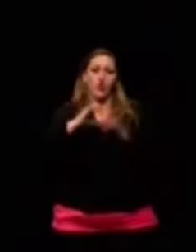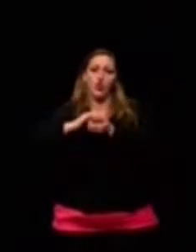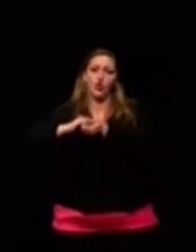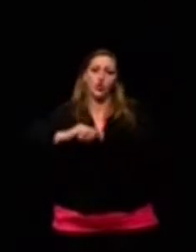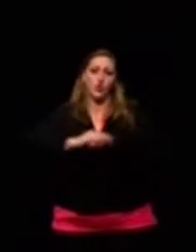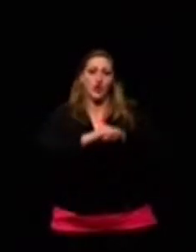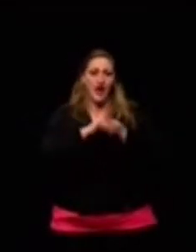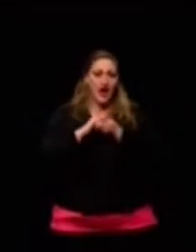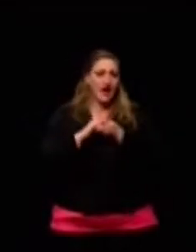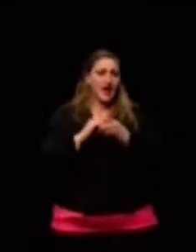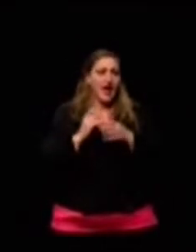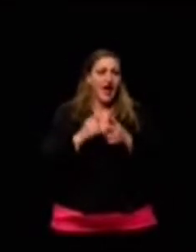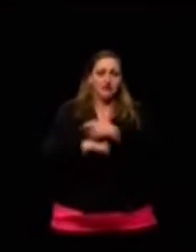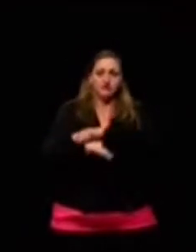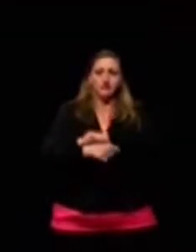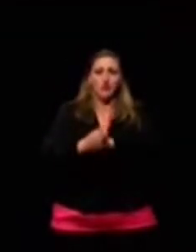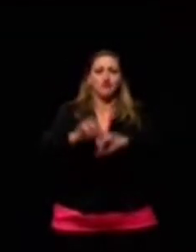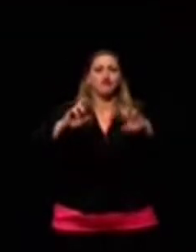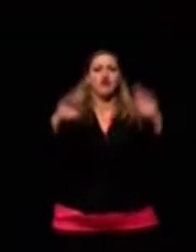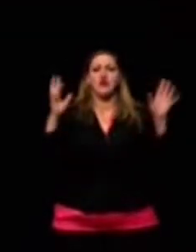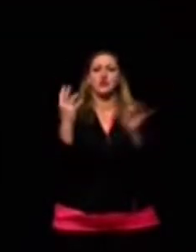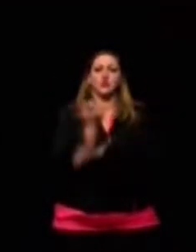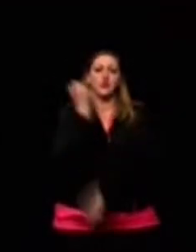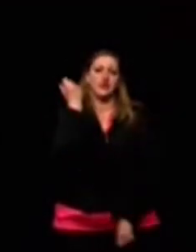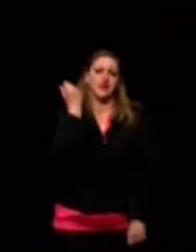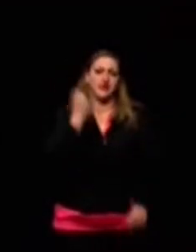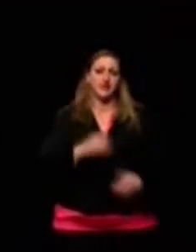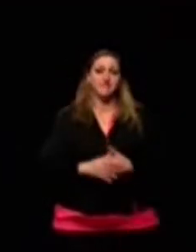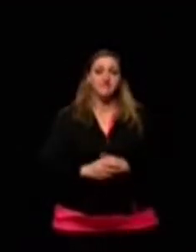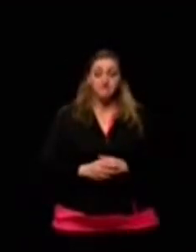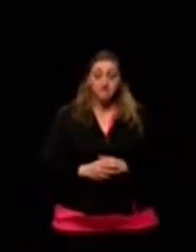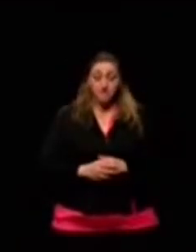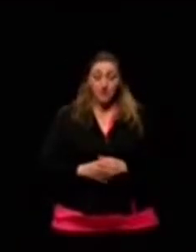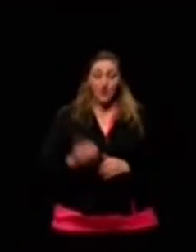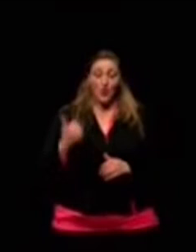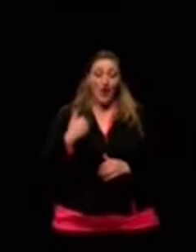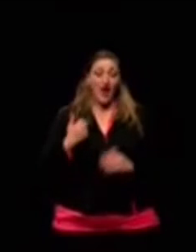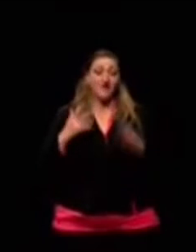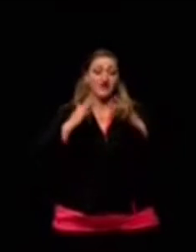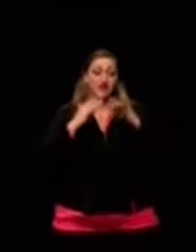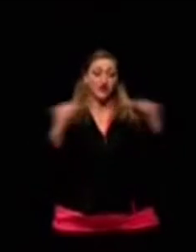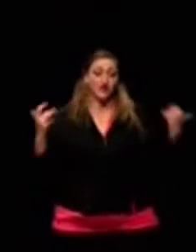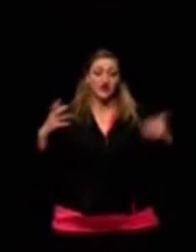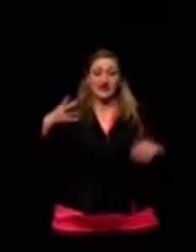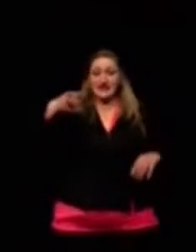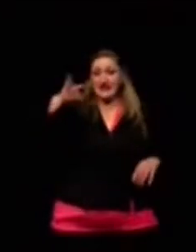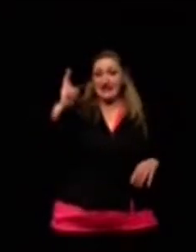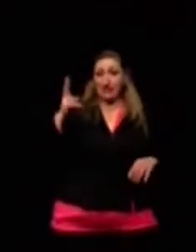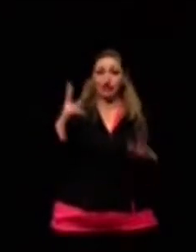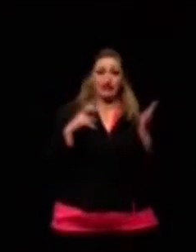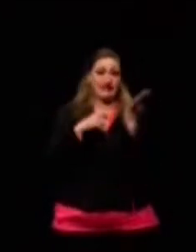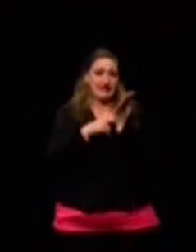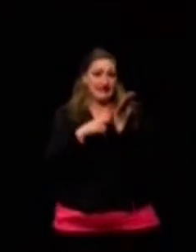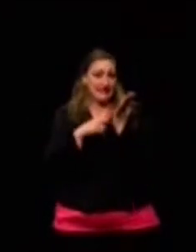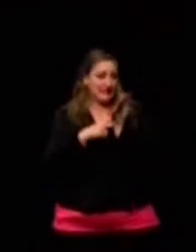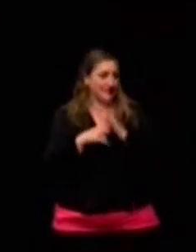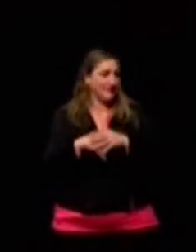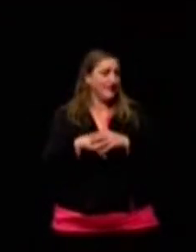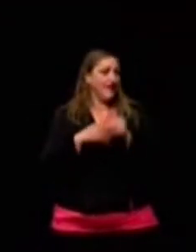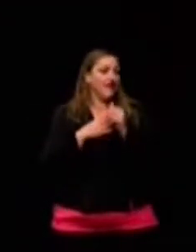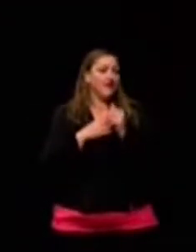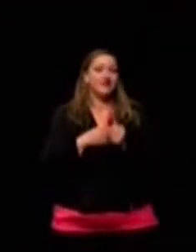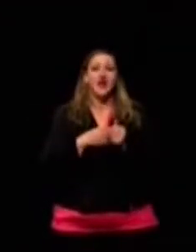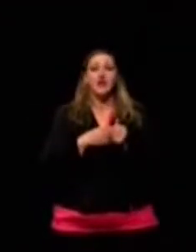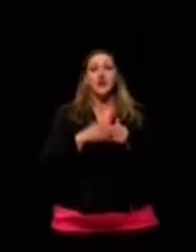united and ready to win. We have a diverse, history-making ticket led by